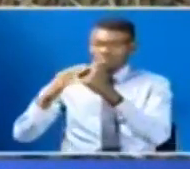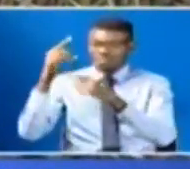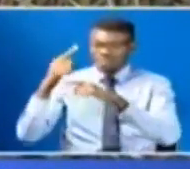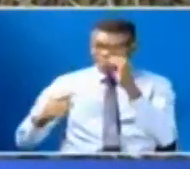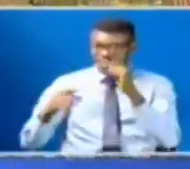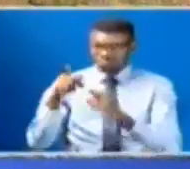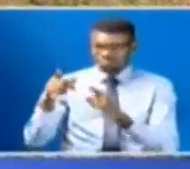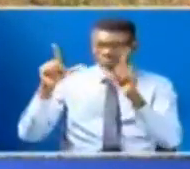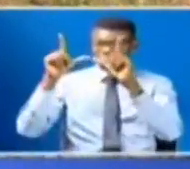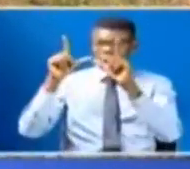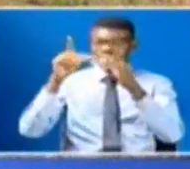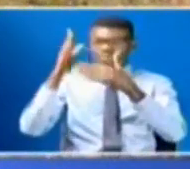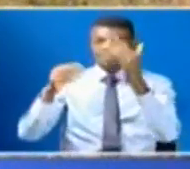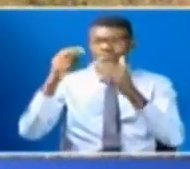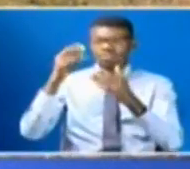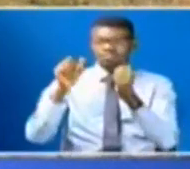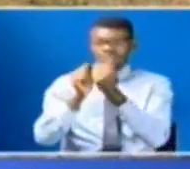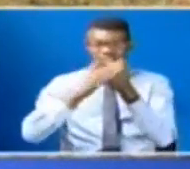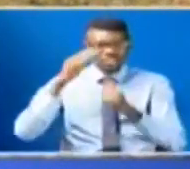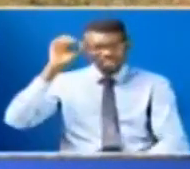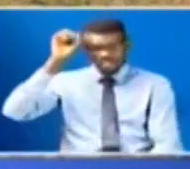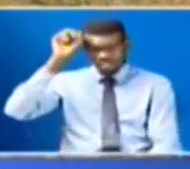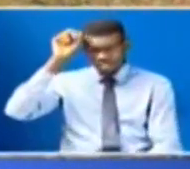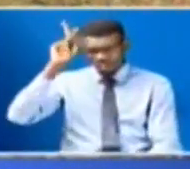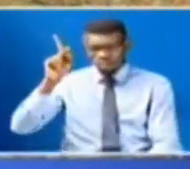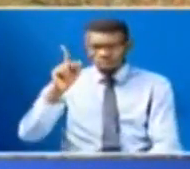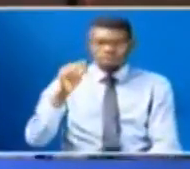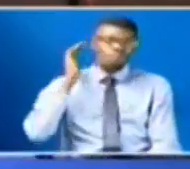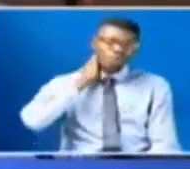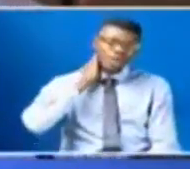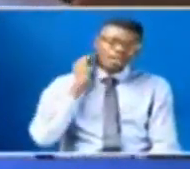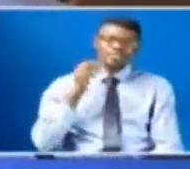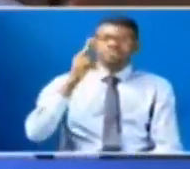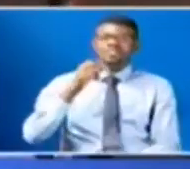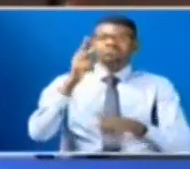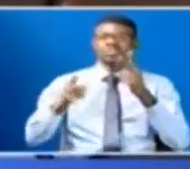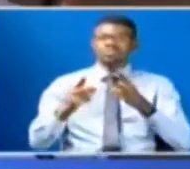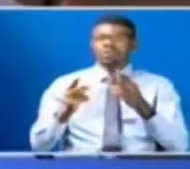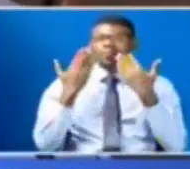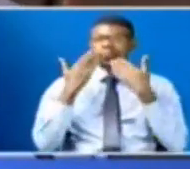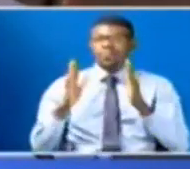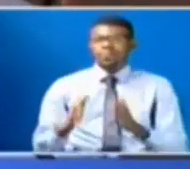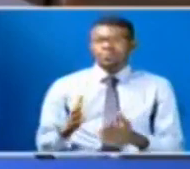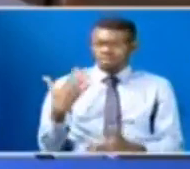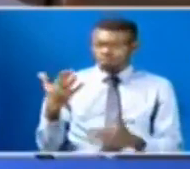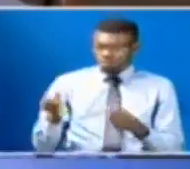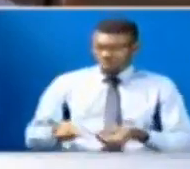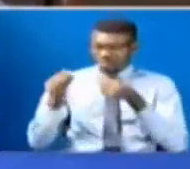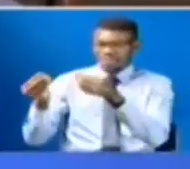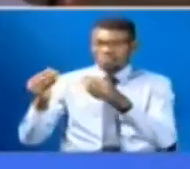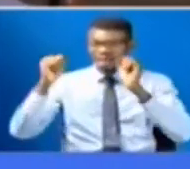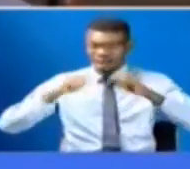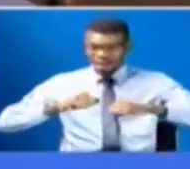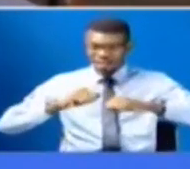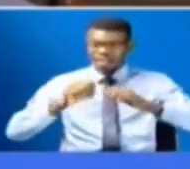in 2019, while the other one for Murang'a lapses in 2022. We will produce a document they agreed with the chairman, or the